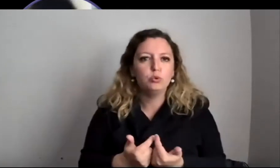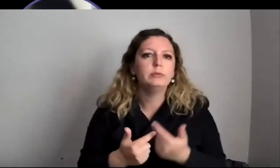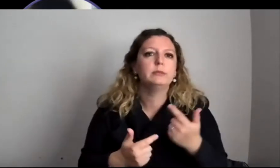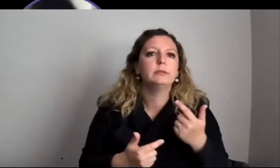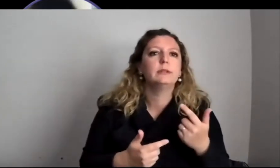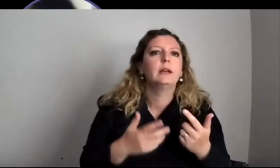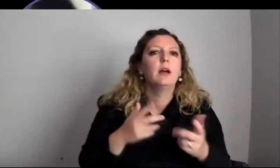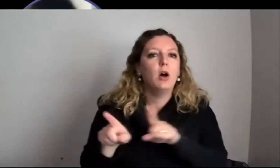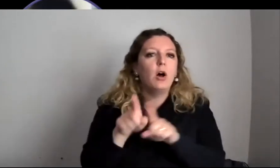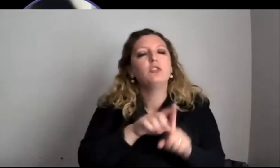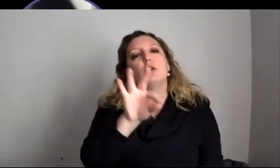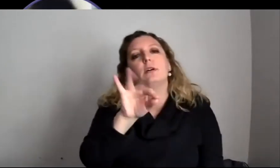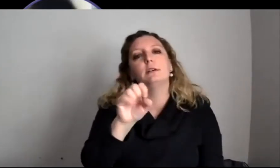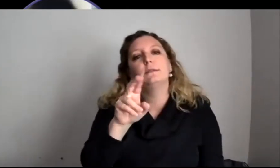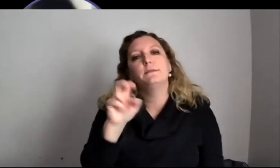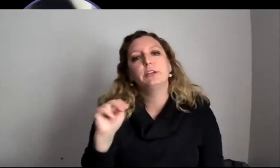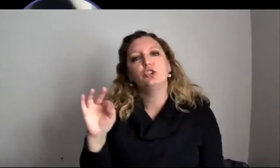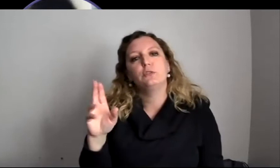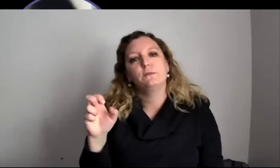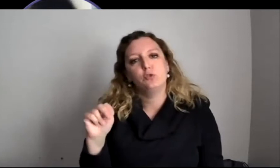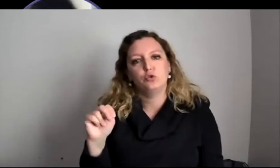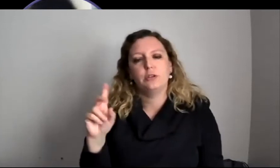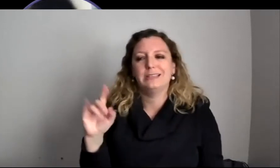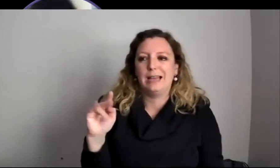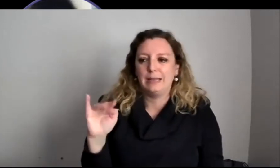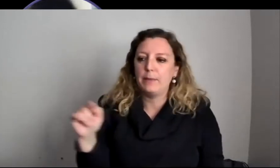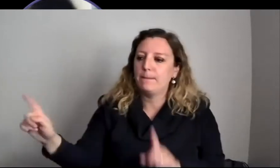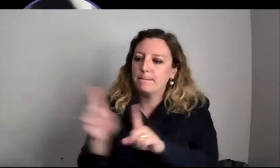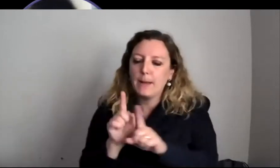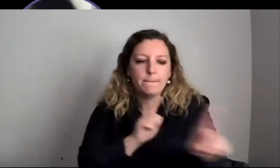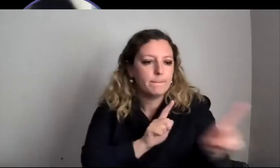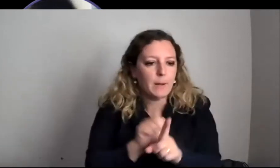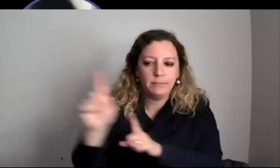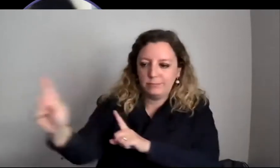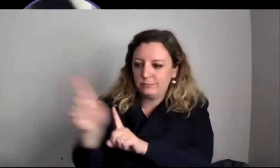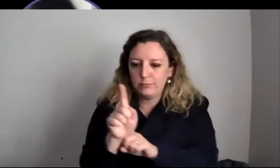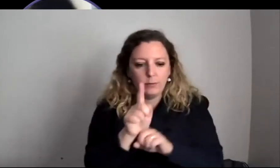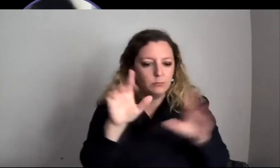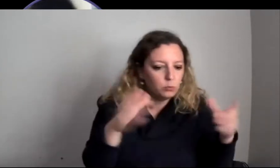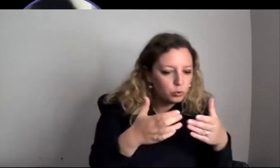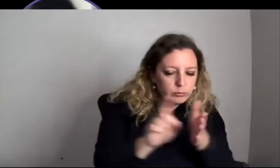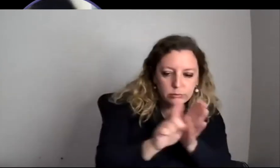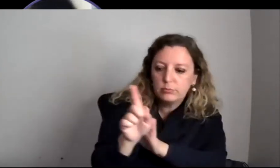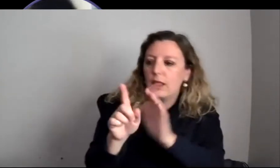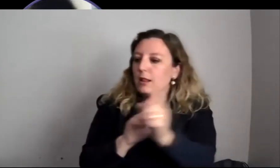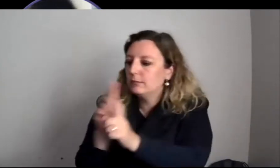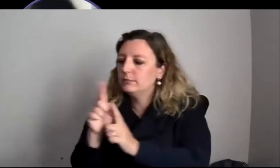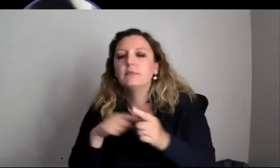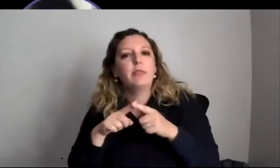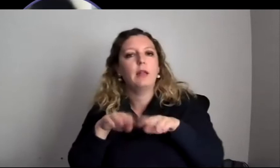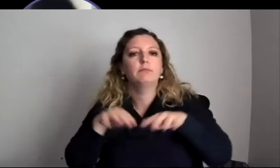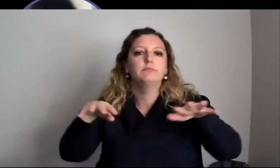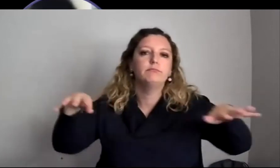fission-fusion dynamics such that animals are sort of like atoms bouncing around in space. They'll come together, form large groups, and then throughout the course of the day,